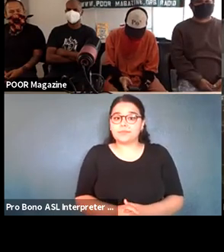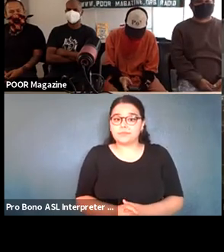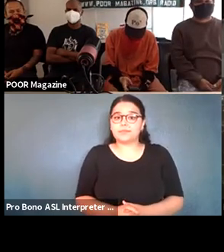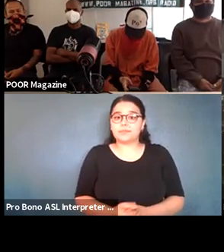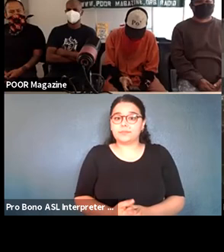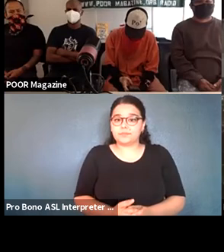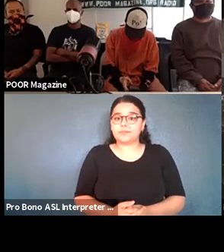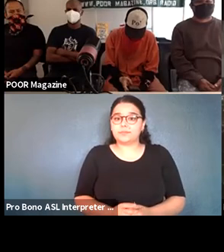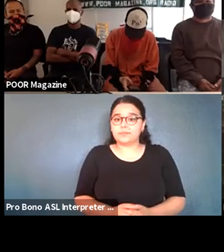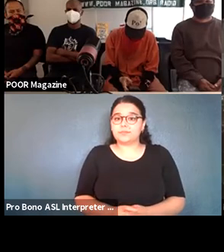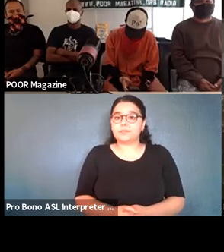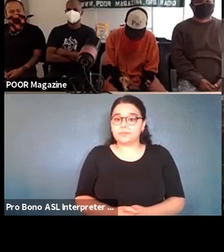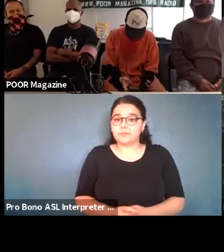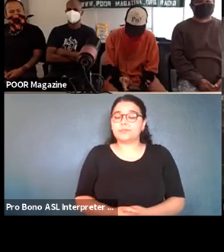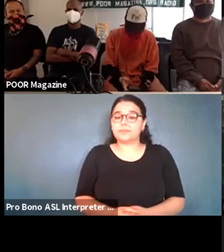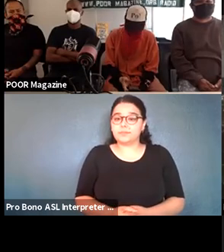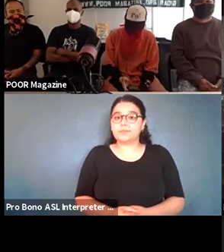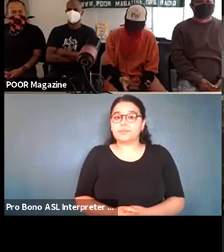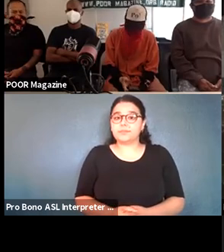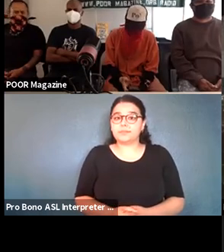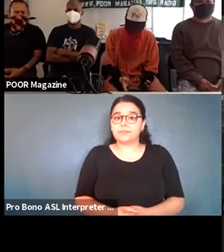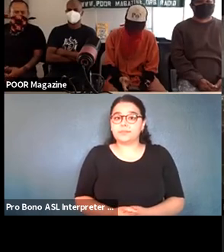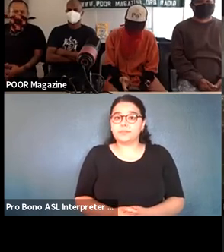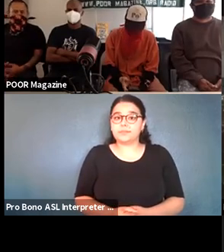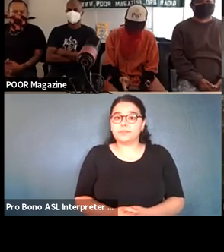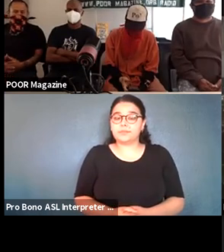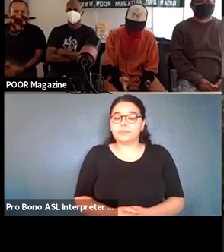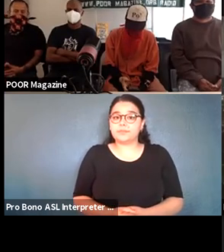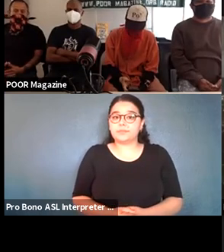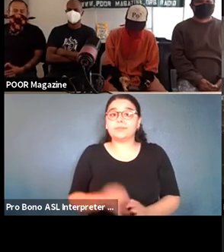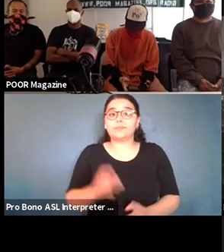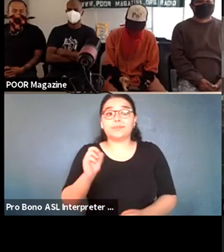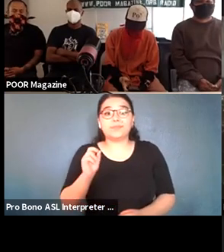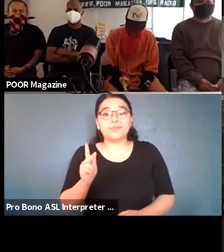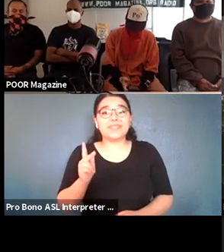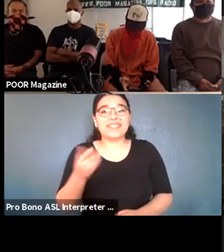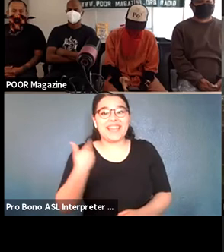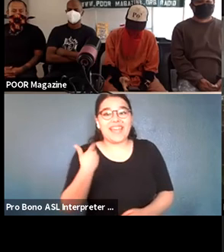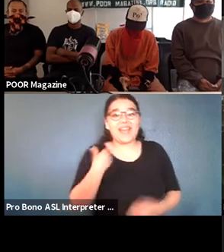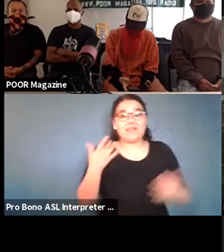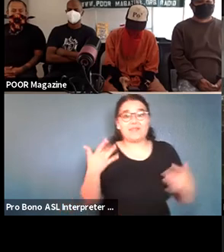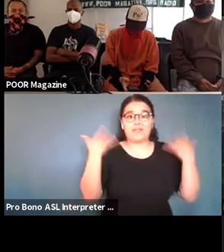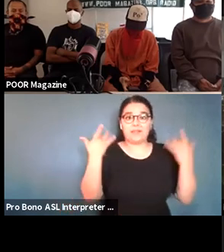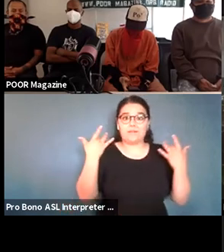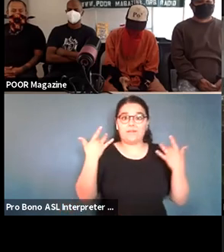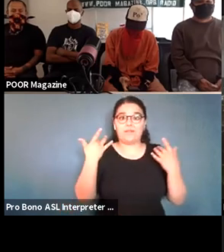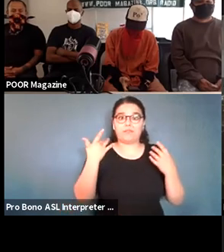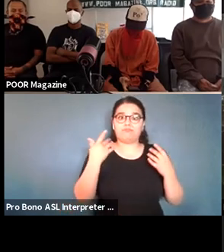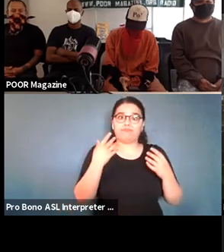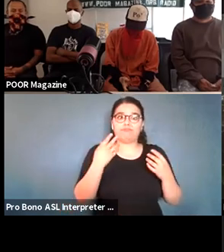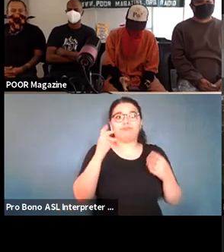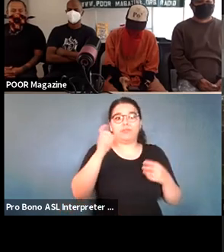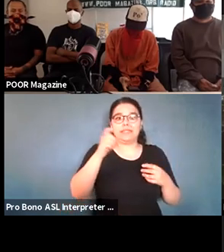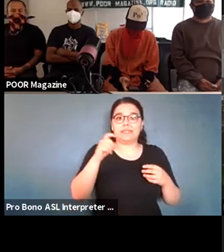continuar en español. Para tener un evento multilingüe virtual se requiere el compromiso de todas las